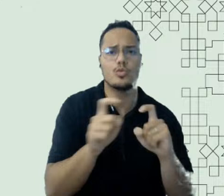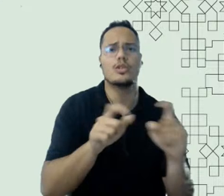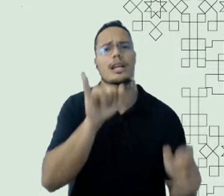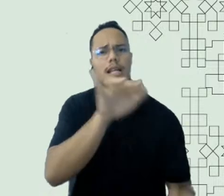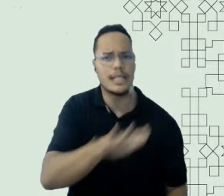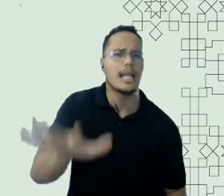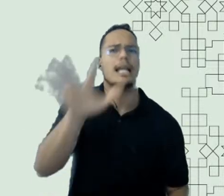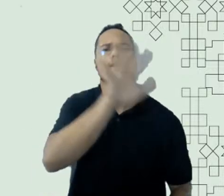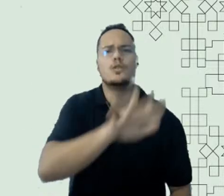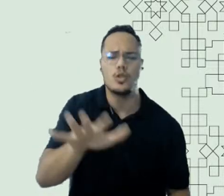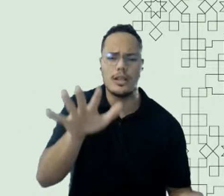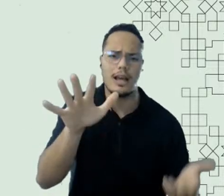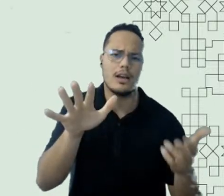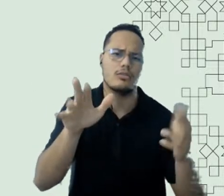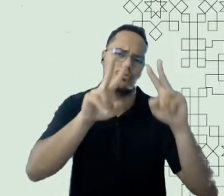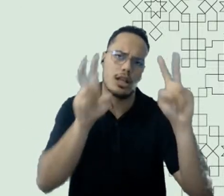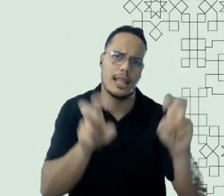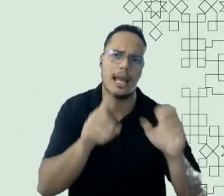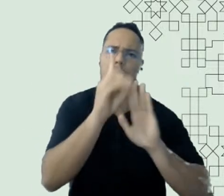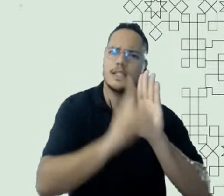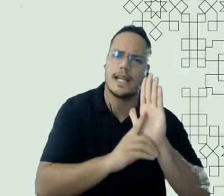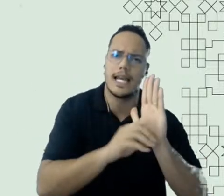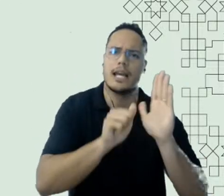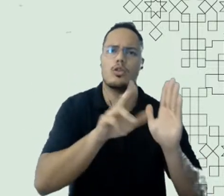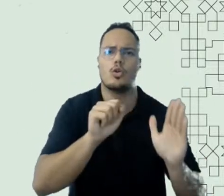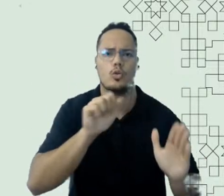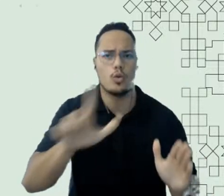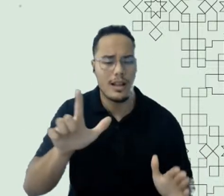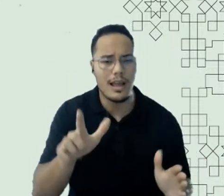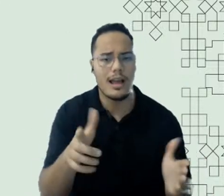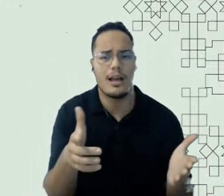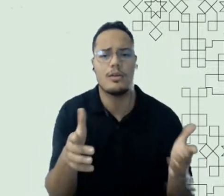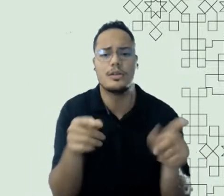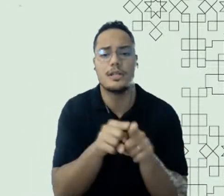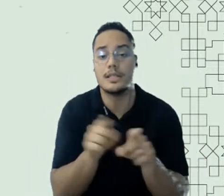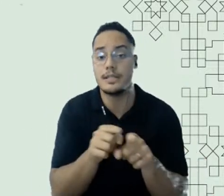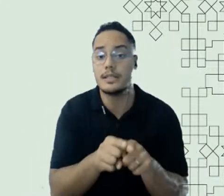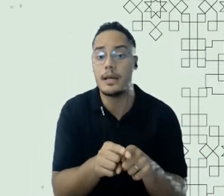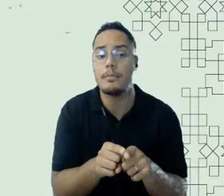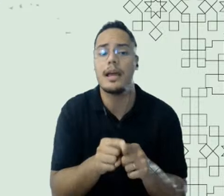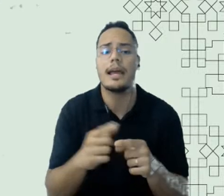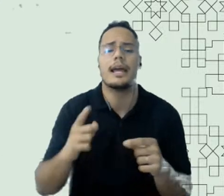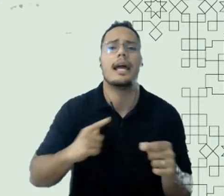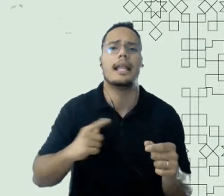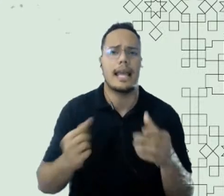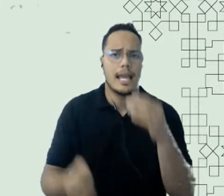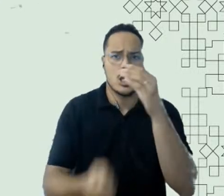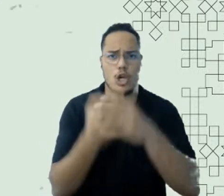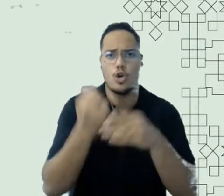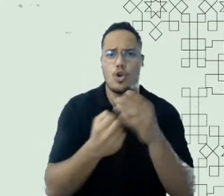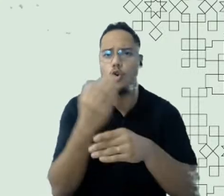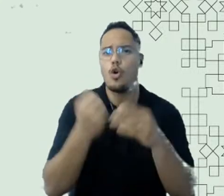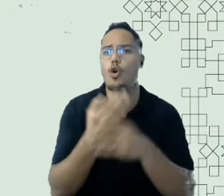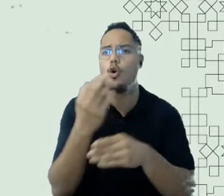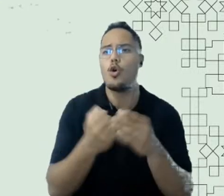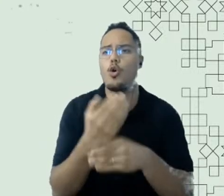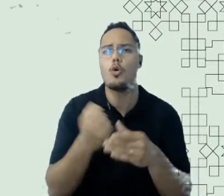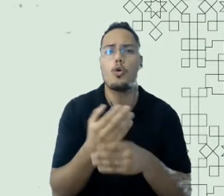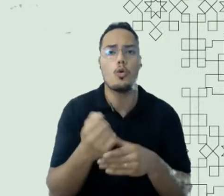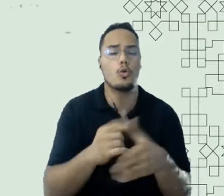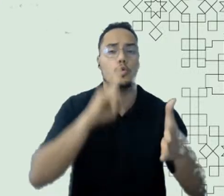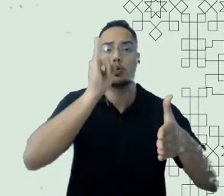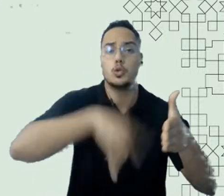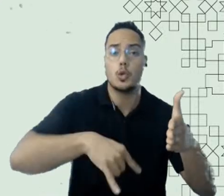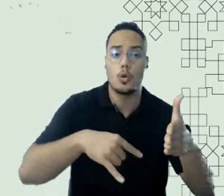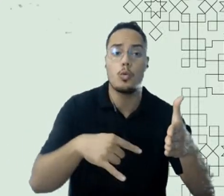copyright treaty, and it was also aligned to similar discussion at the US that led to the